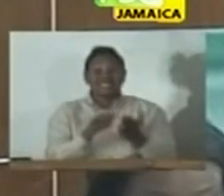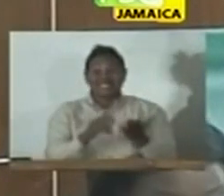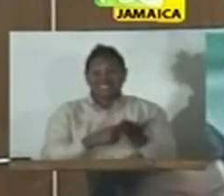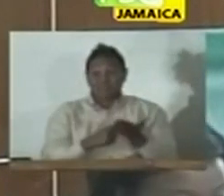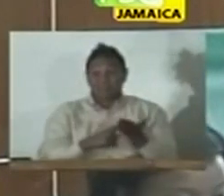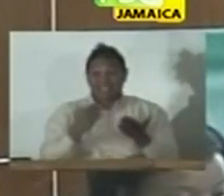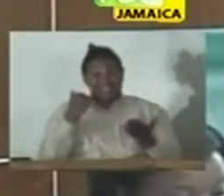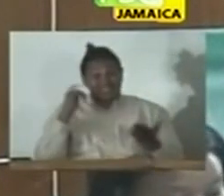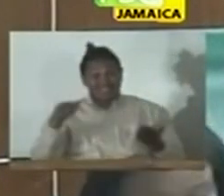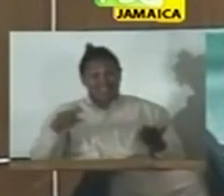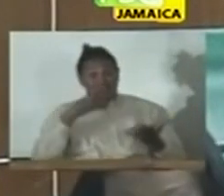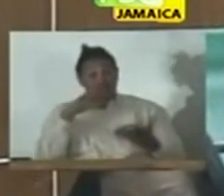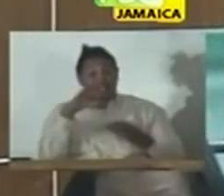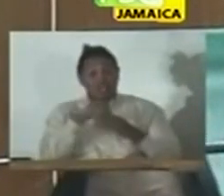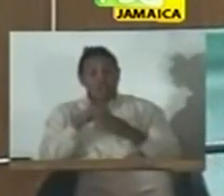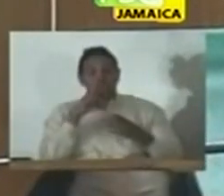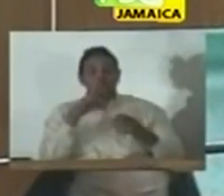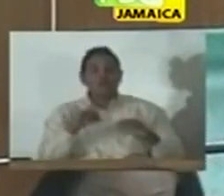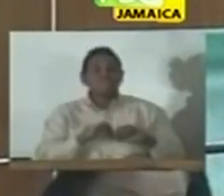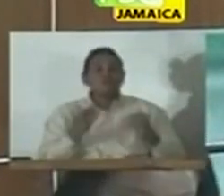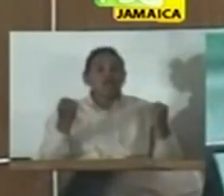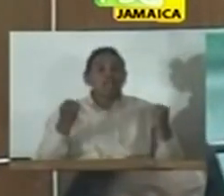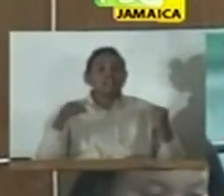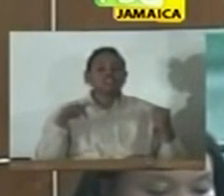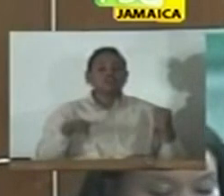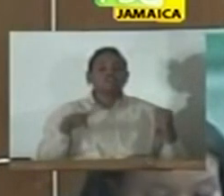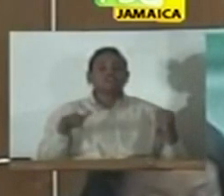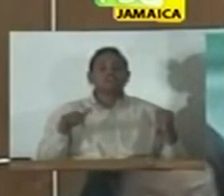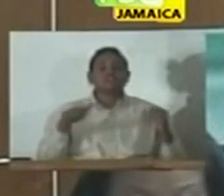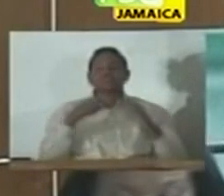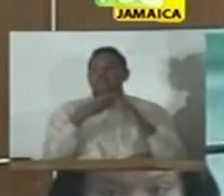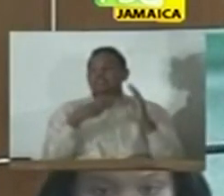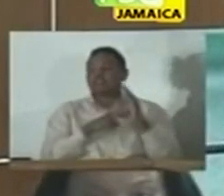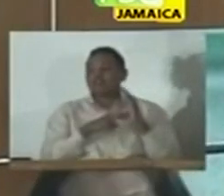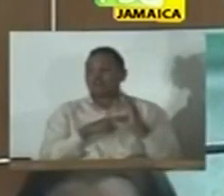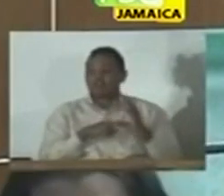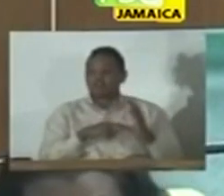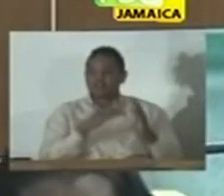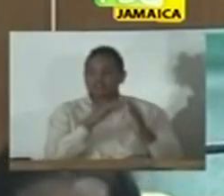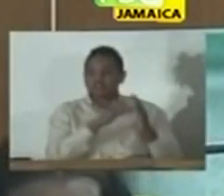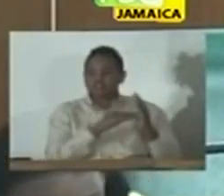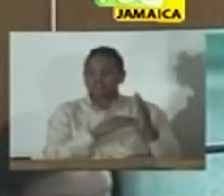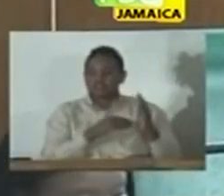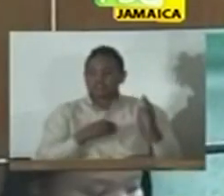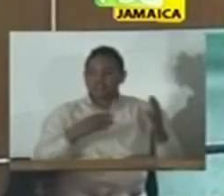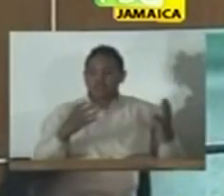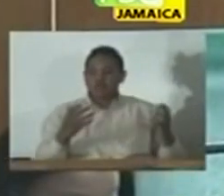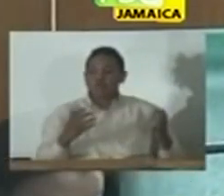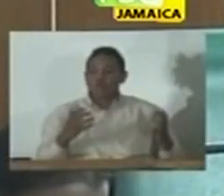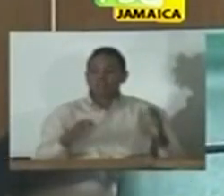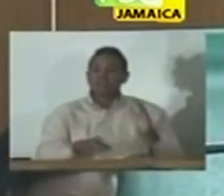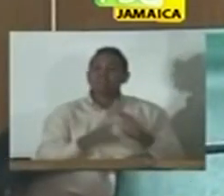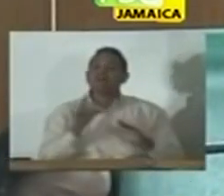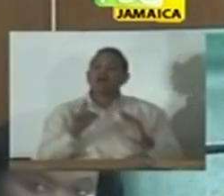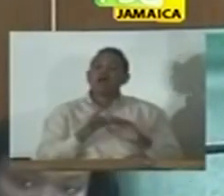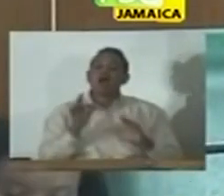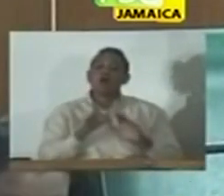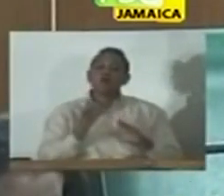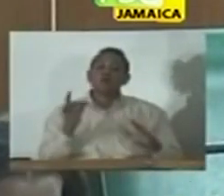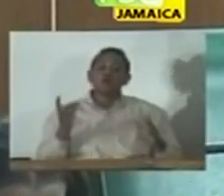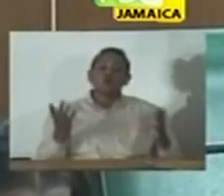that constitutes a violation of the standing order. I would want to find out